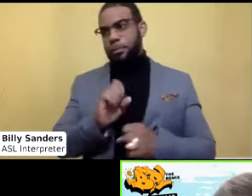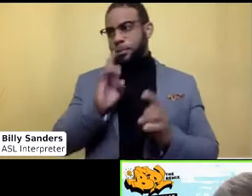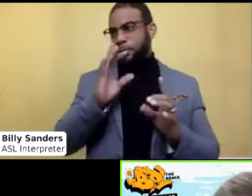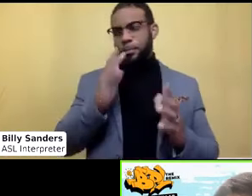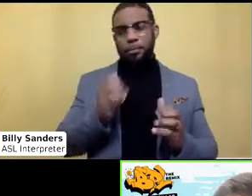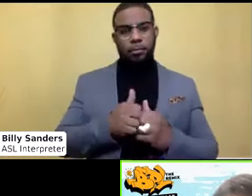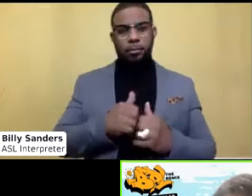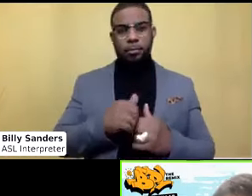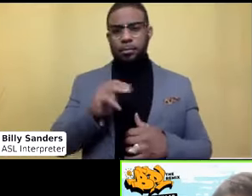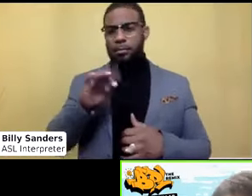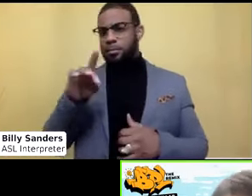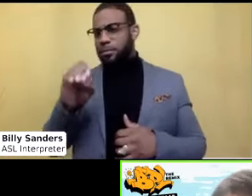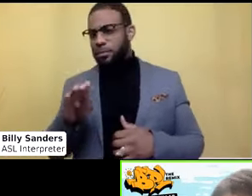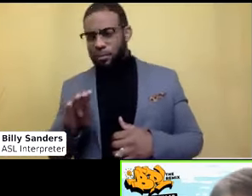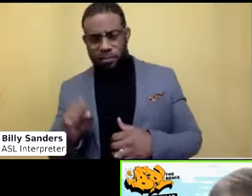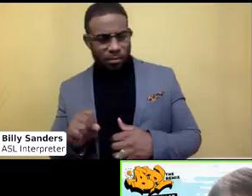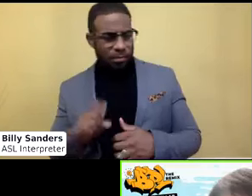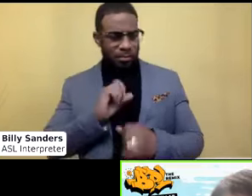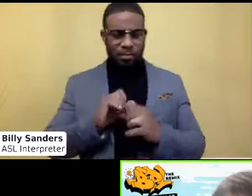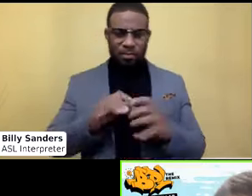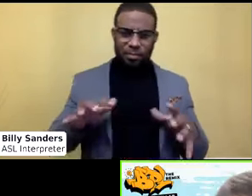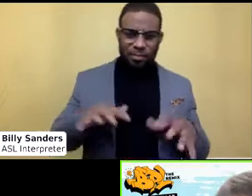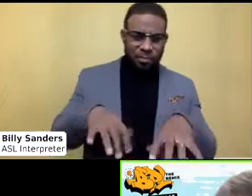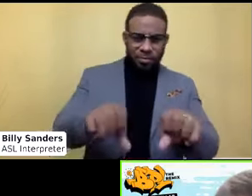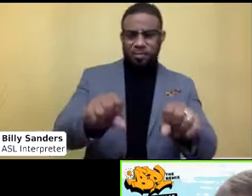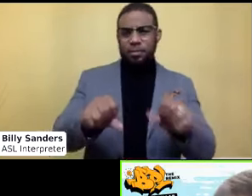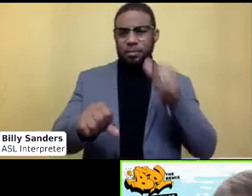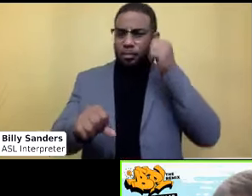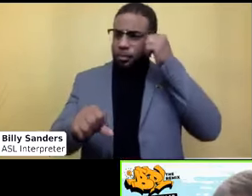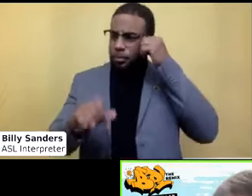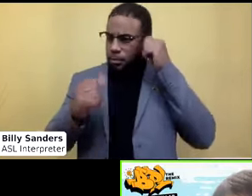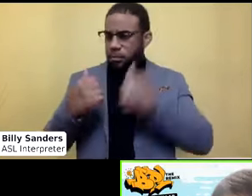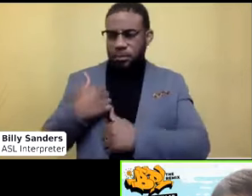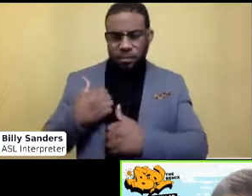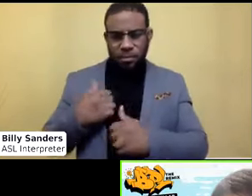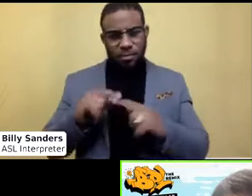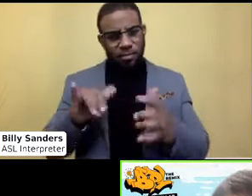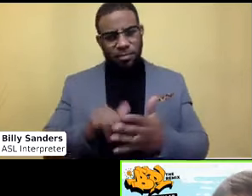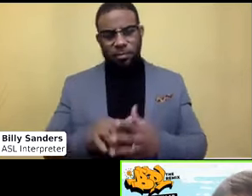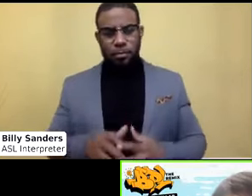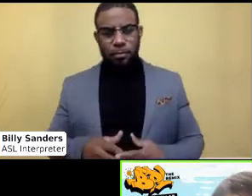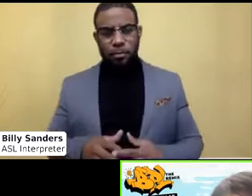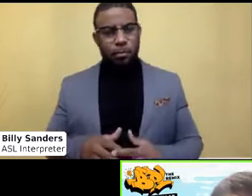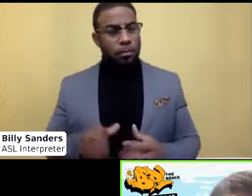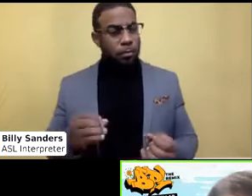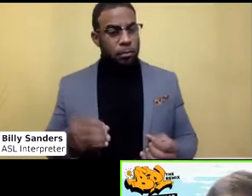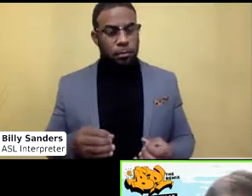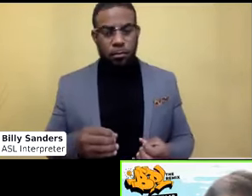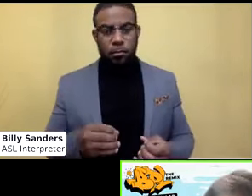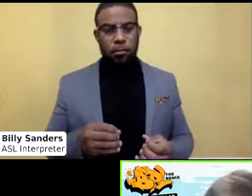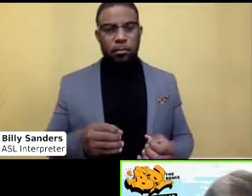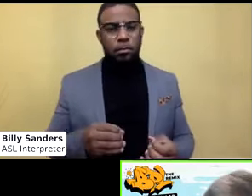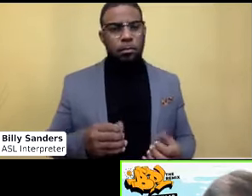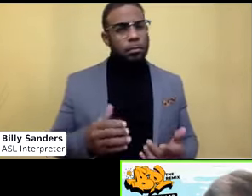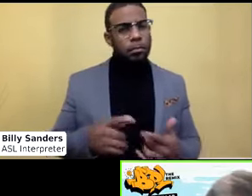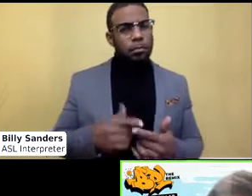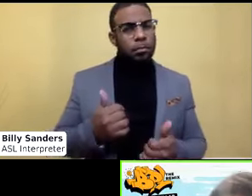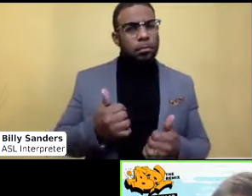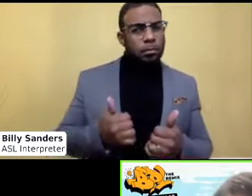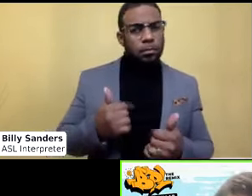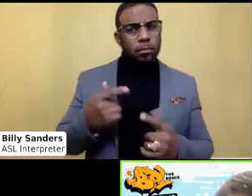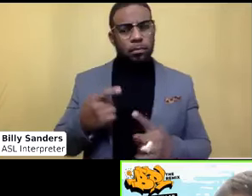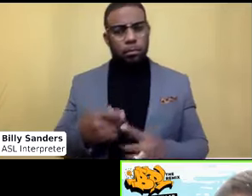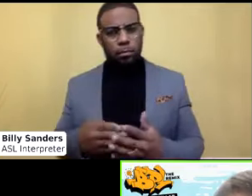with mobs actually attacking soldiers and things like that. So to what